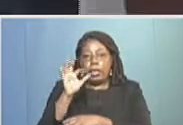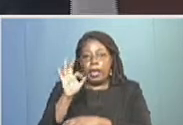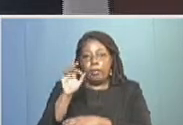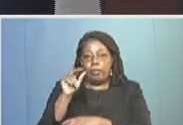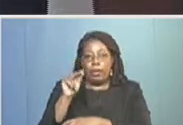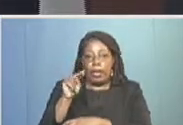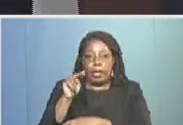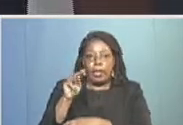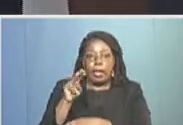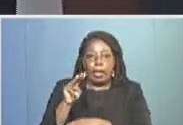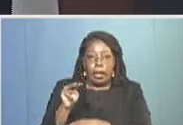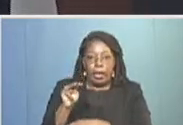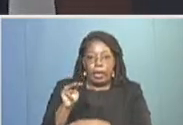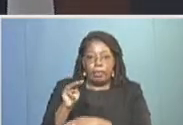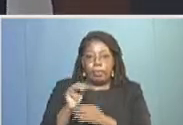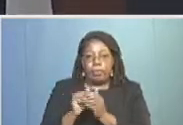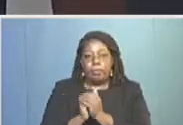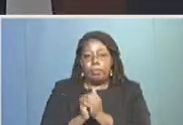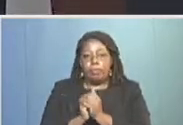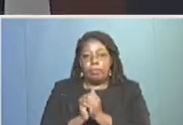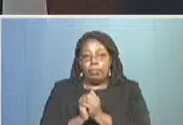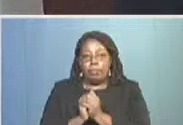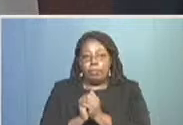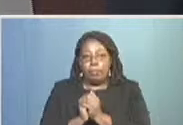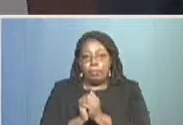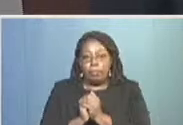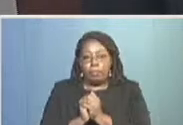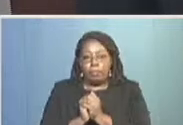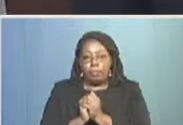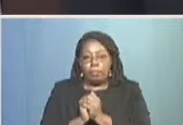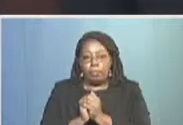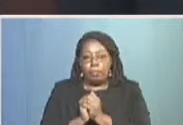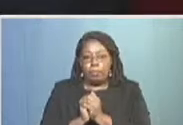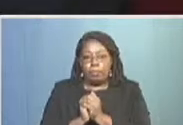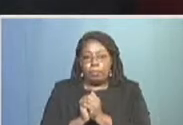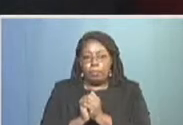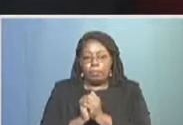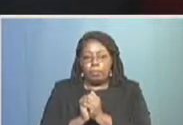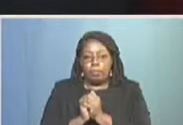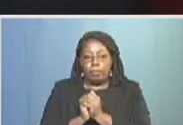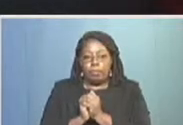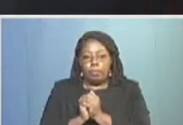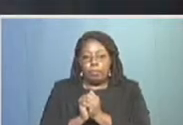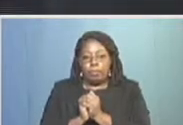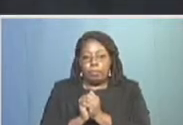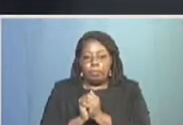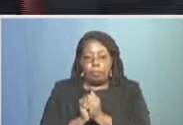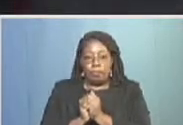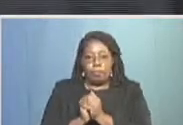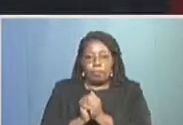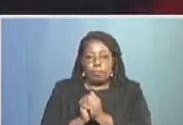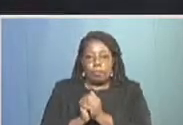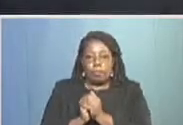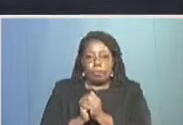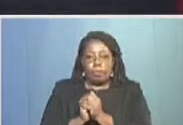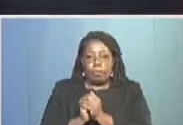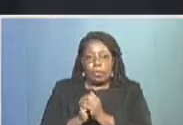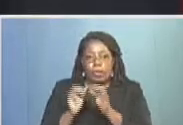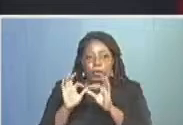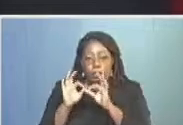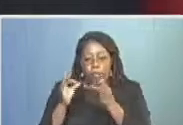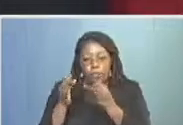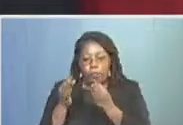Movement. a move executed by F&M founding